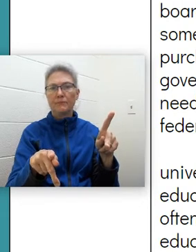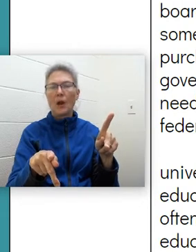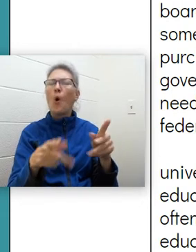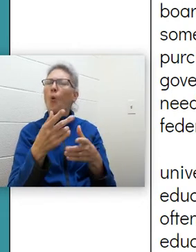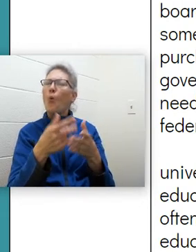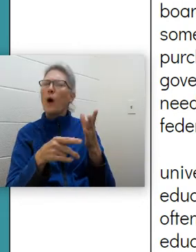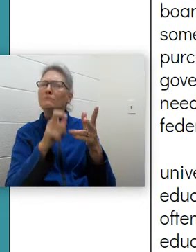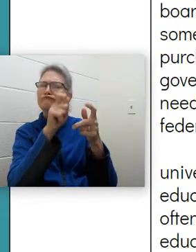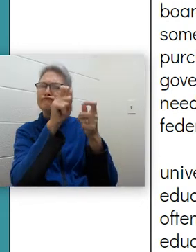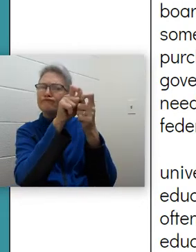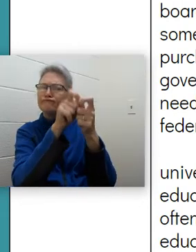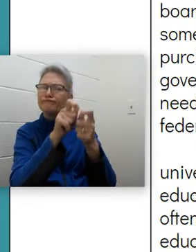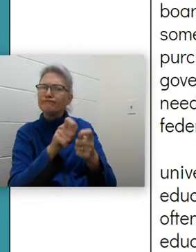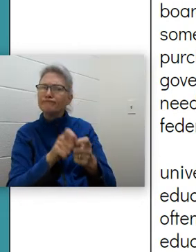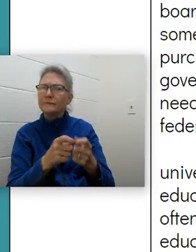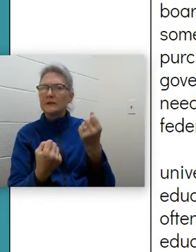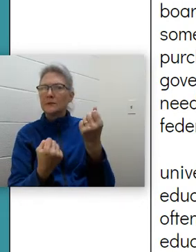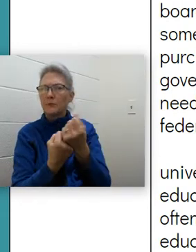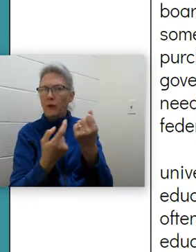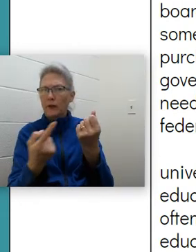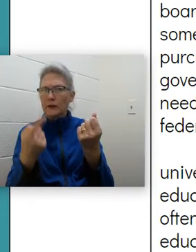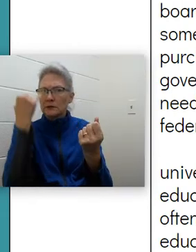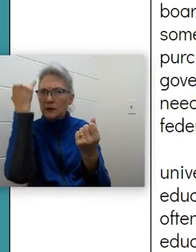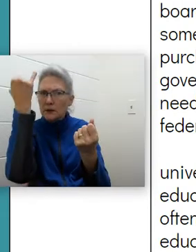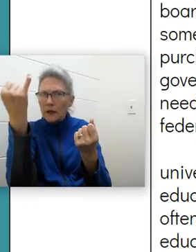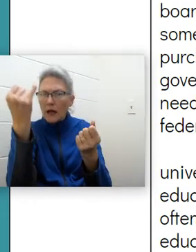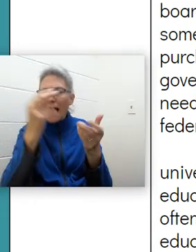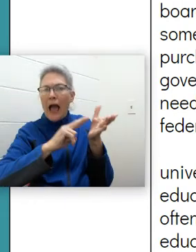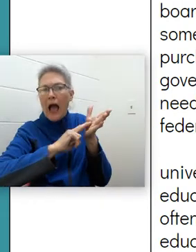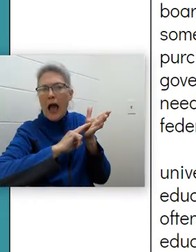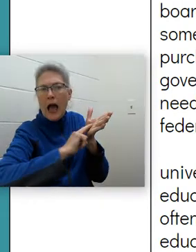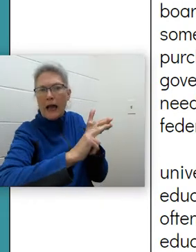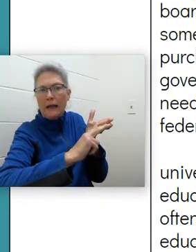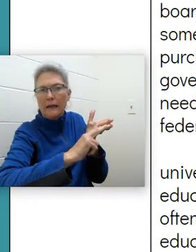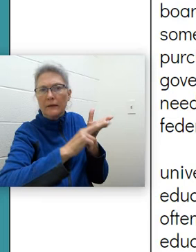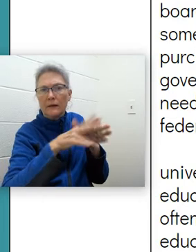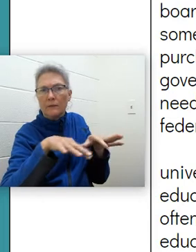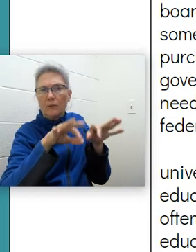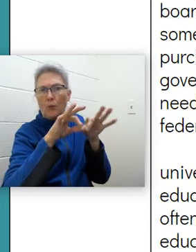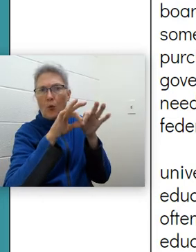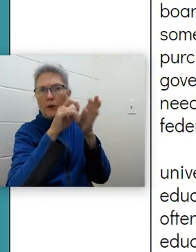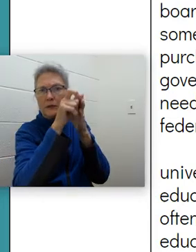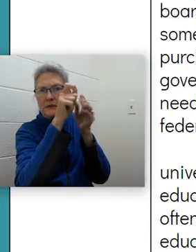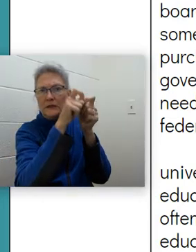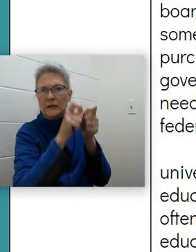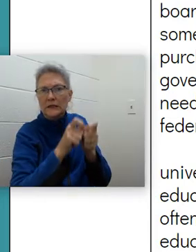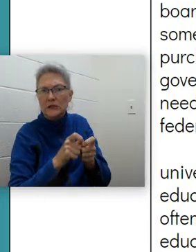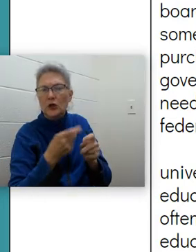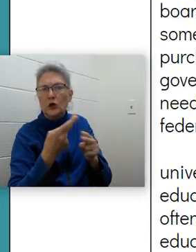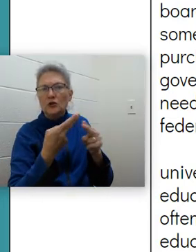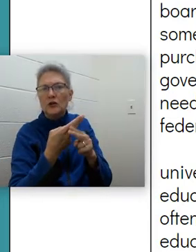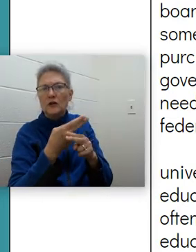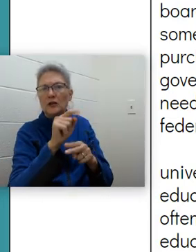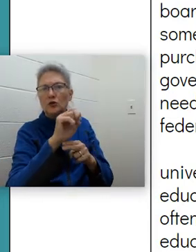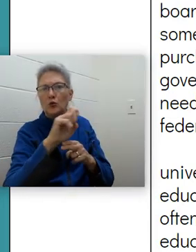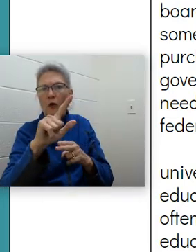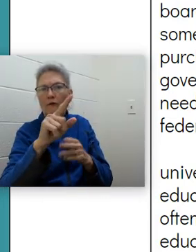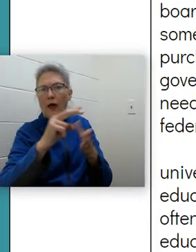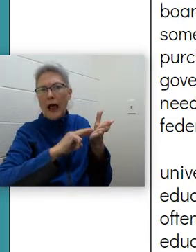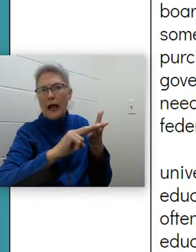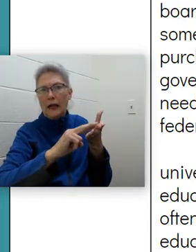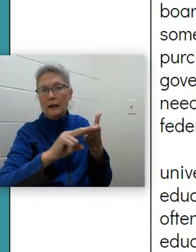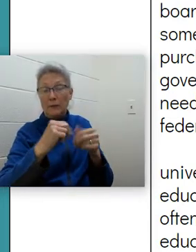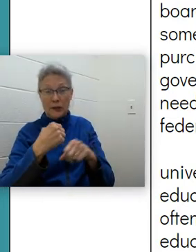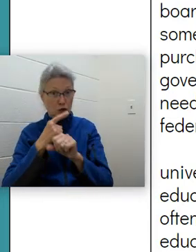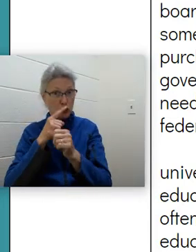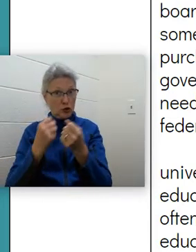details from the text support this? I want you to highlight the key details in this paragraph using the highlighter tool. Make sure it